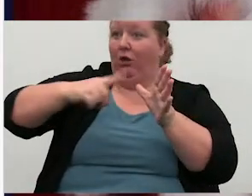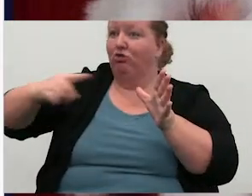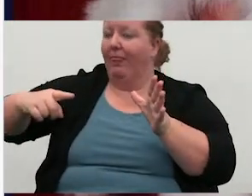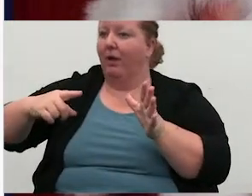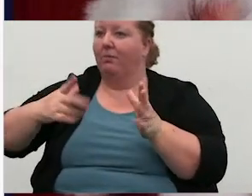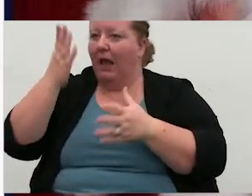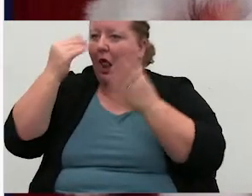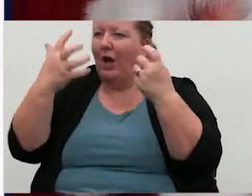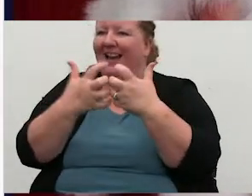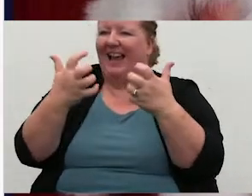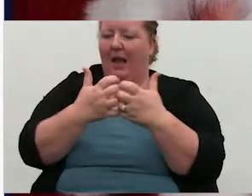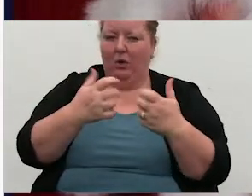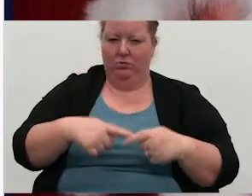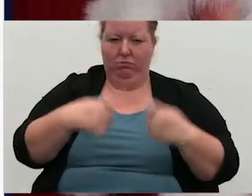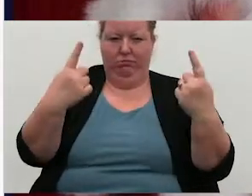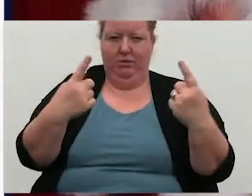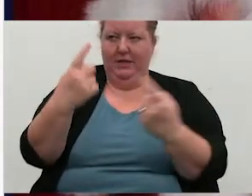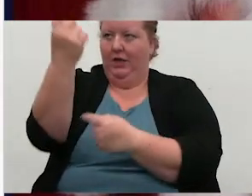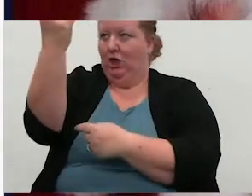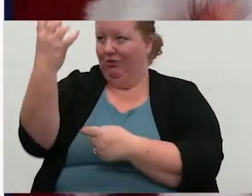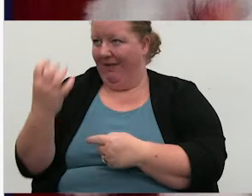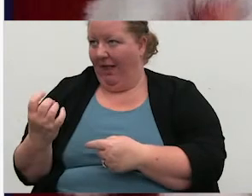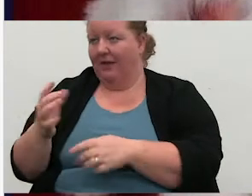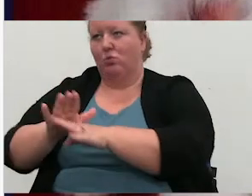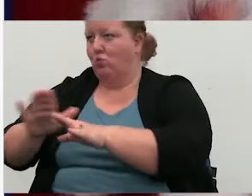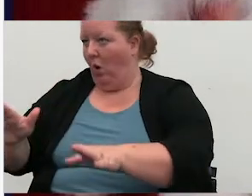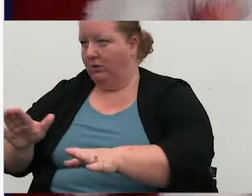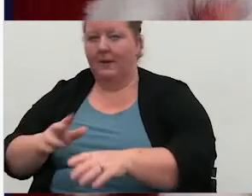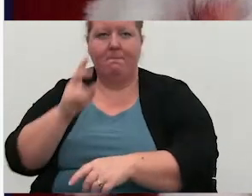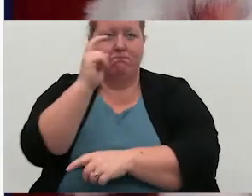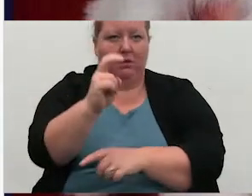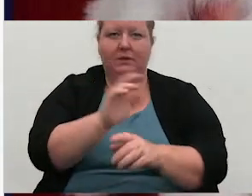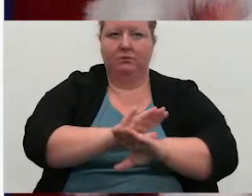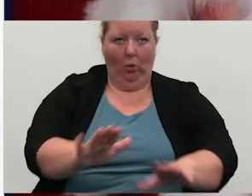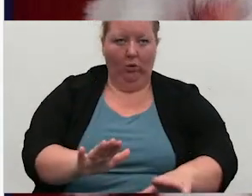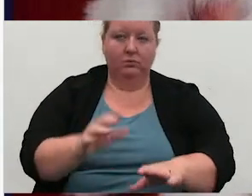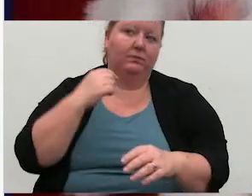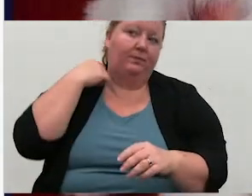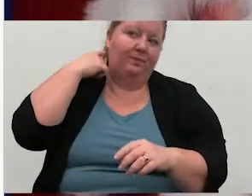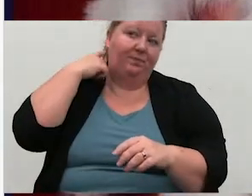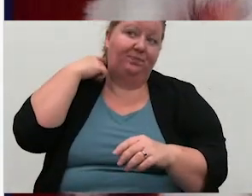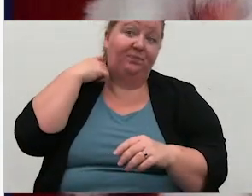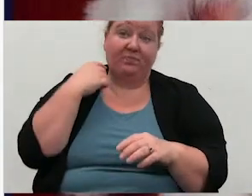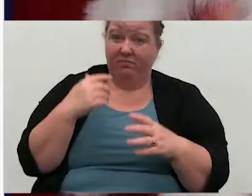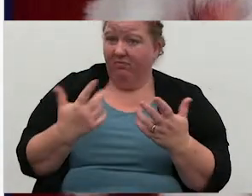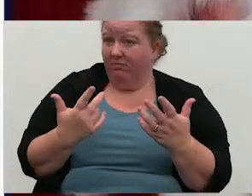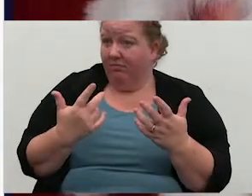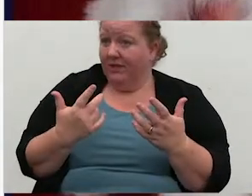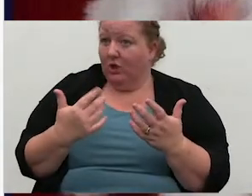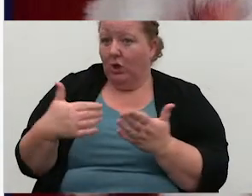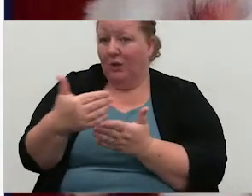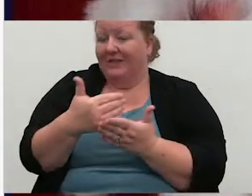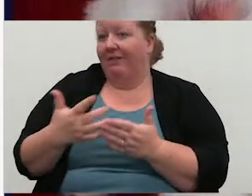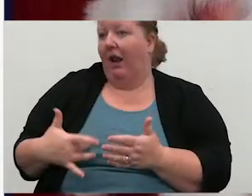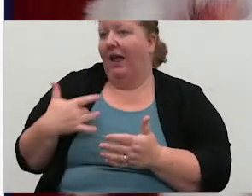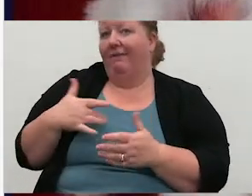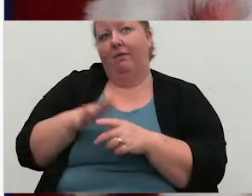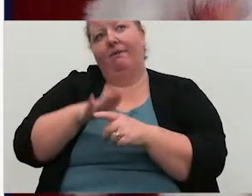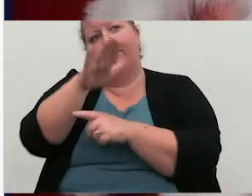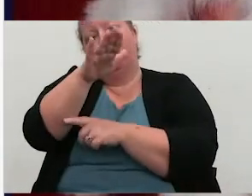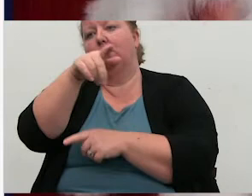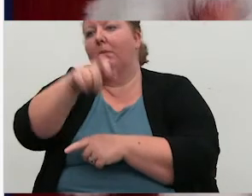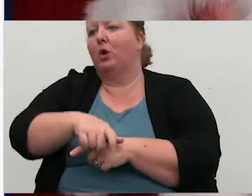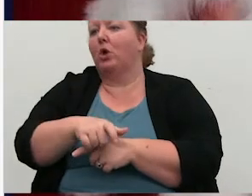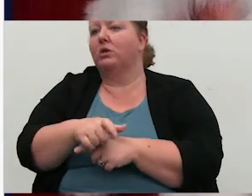learning to distinguish traffic lights from not traffic lights, buses from not buses, You're probably saving the life of some future